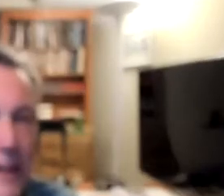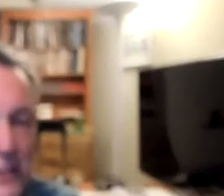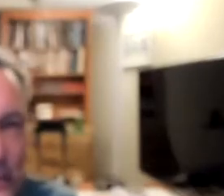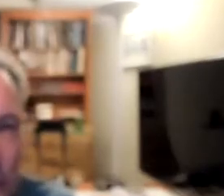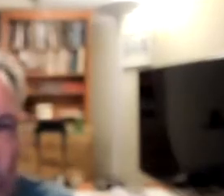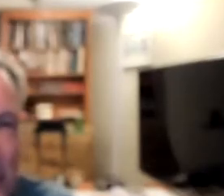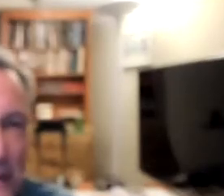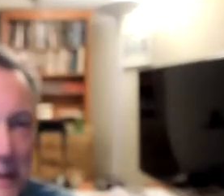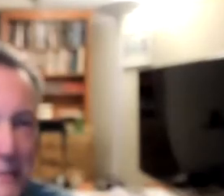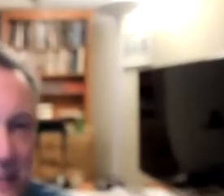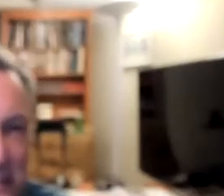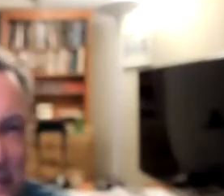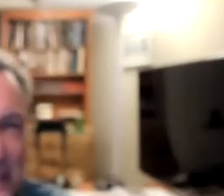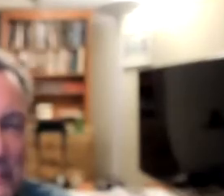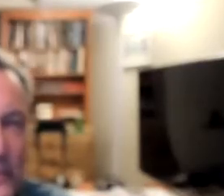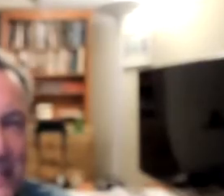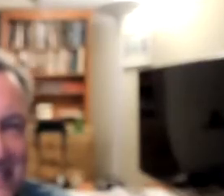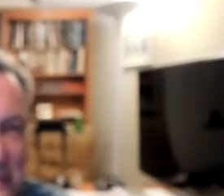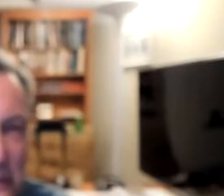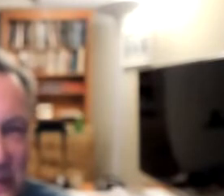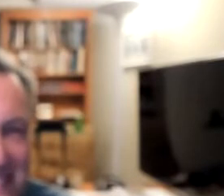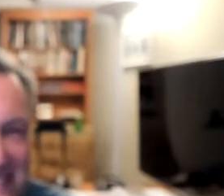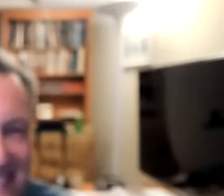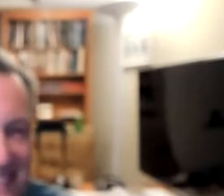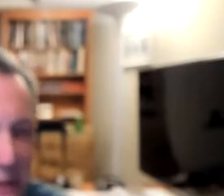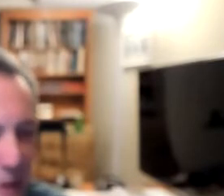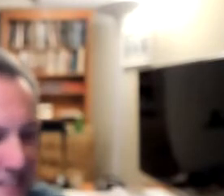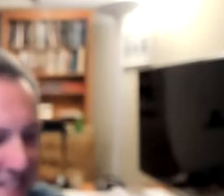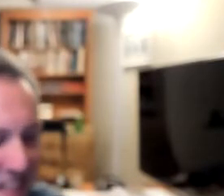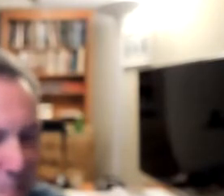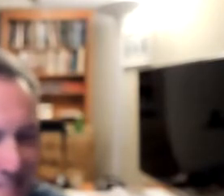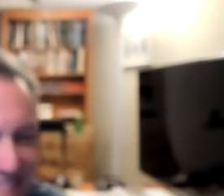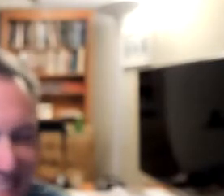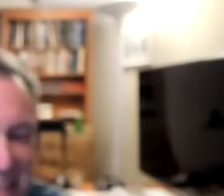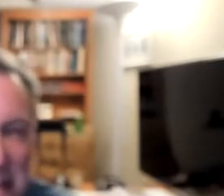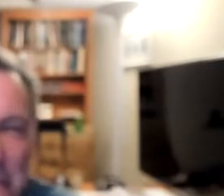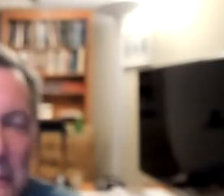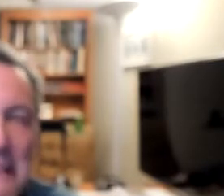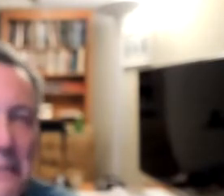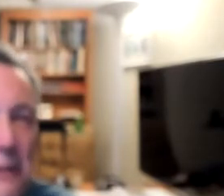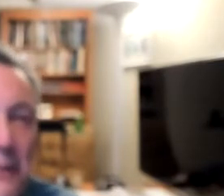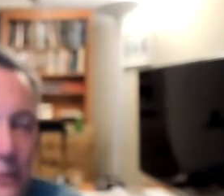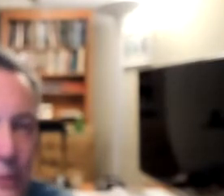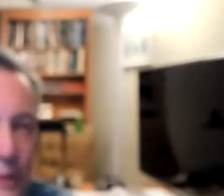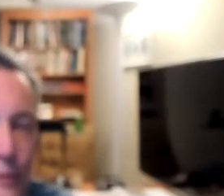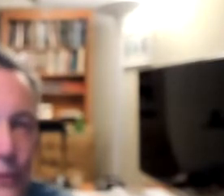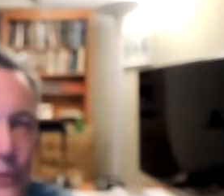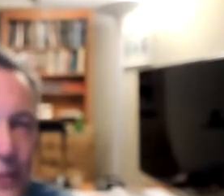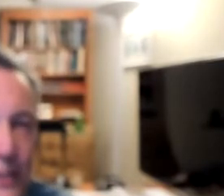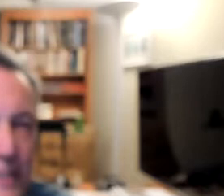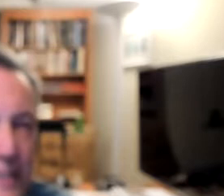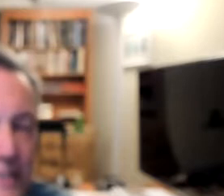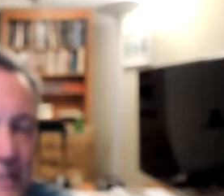too much, or we'll become enemies of Amazon and Google, and you know what can happen there. But we learned when we